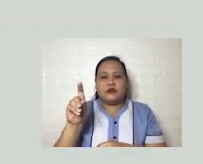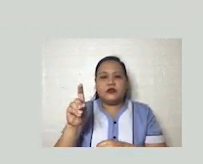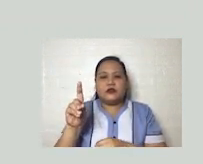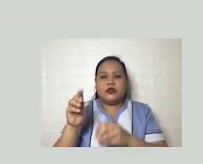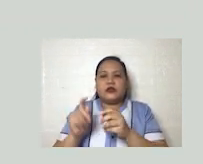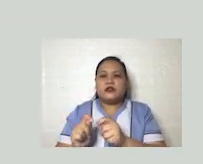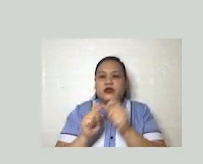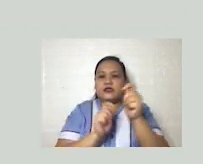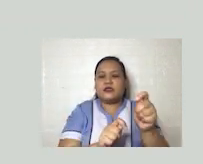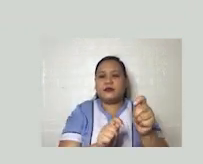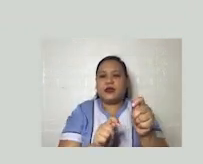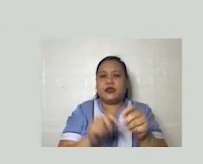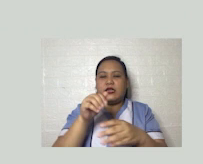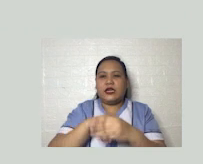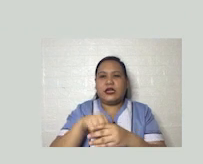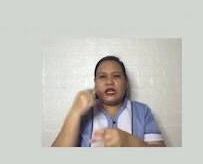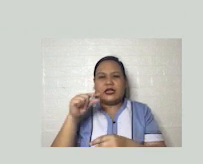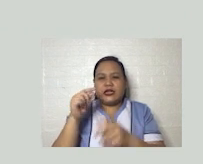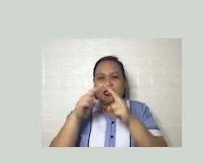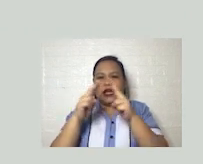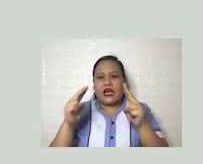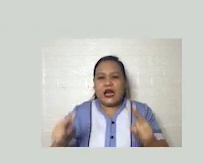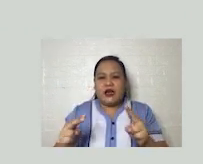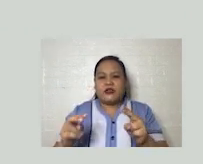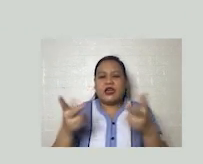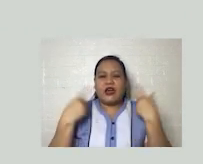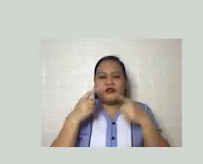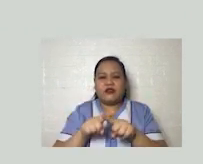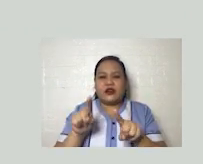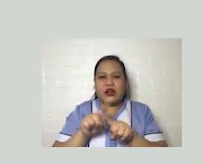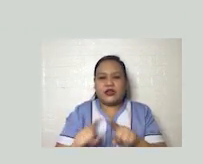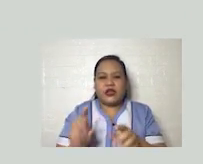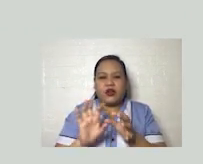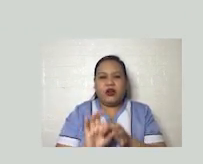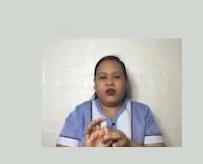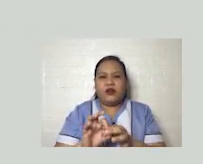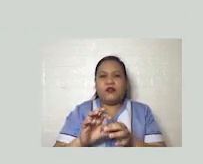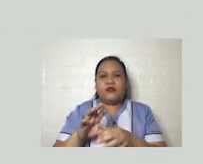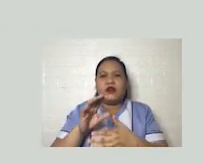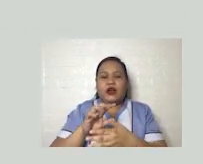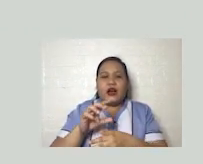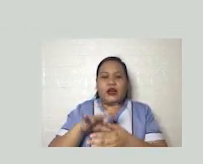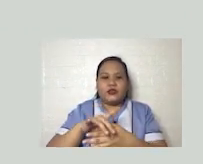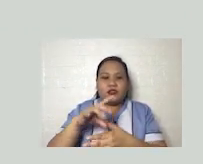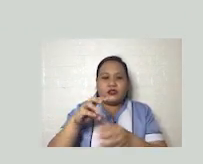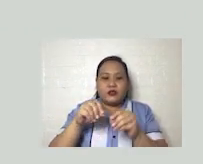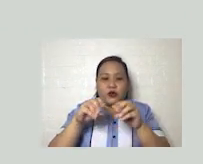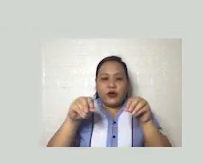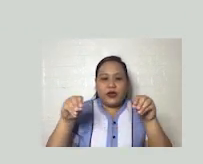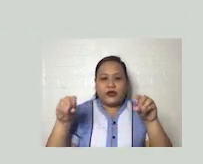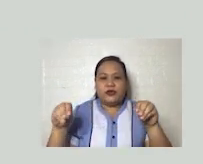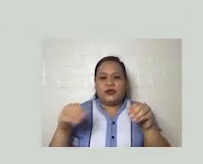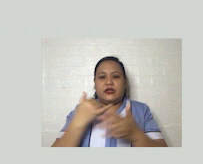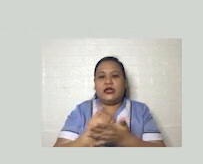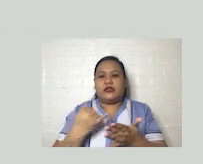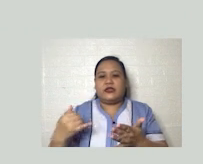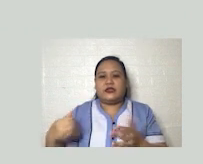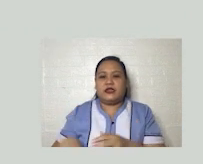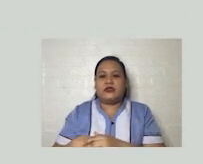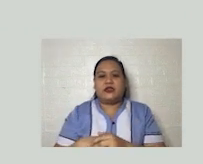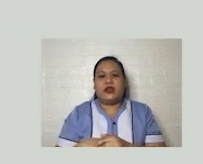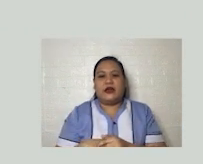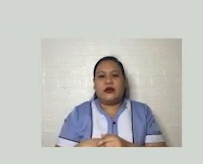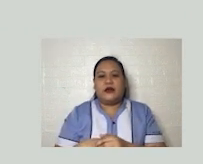coconut husk, or composted materials, plus starter nutrients and a wetting agent.